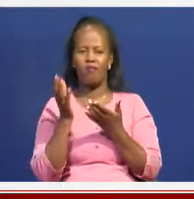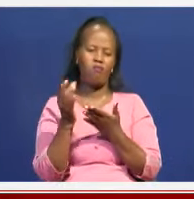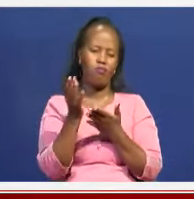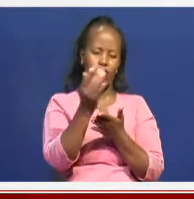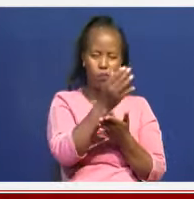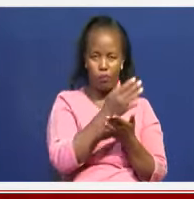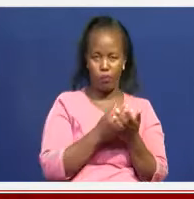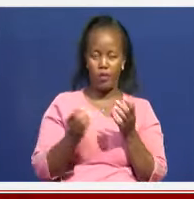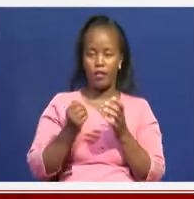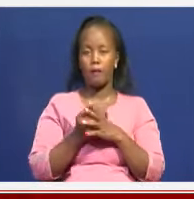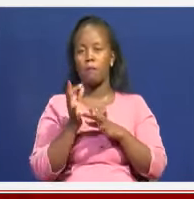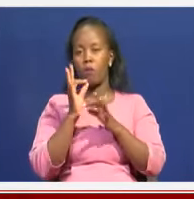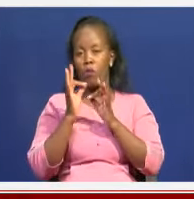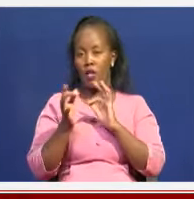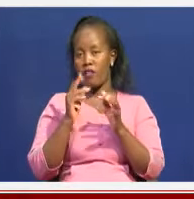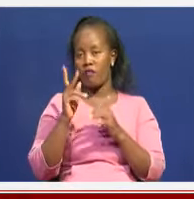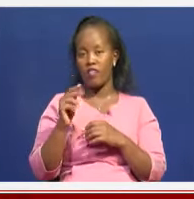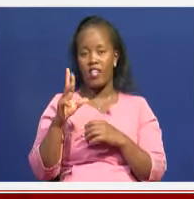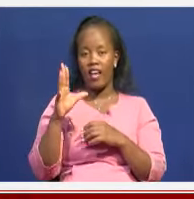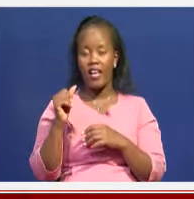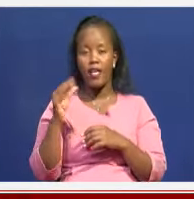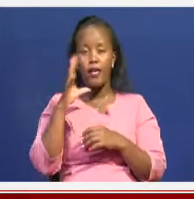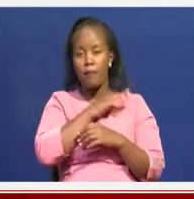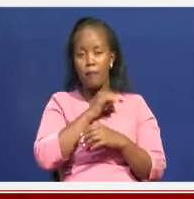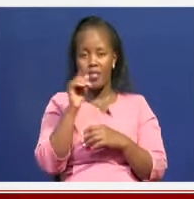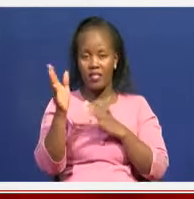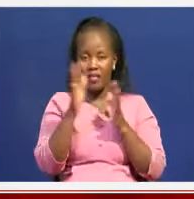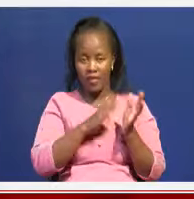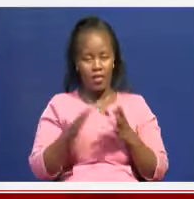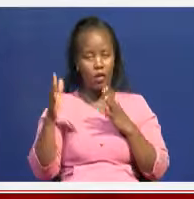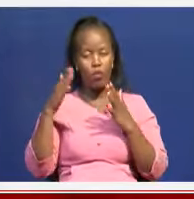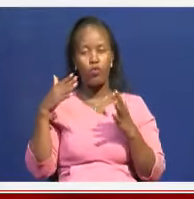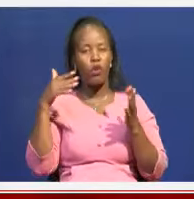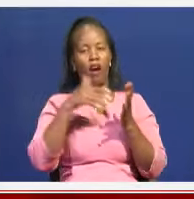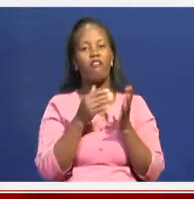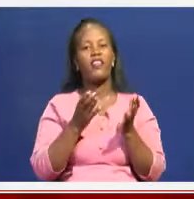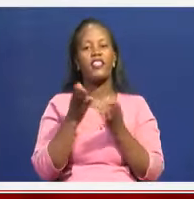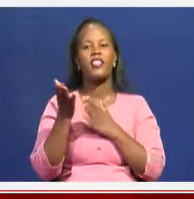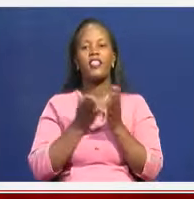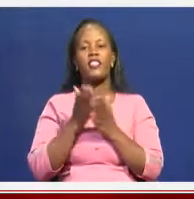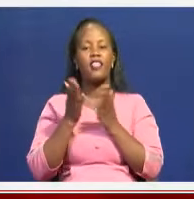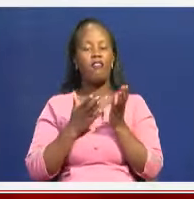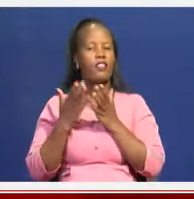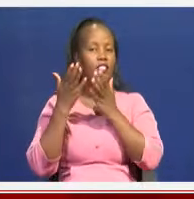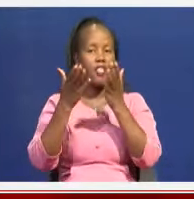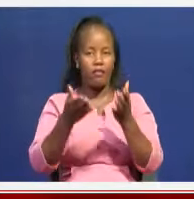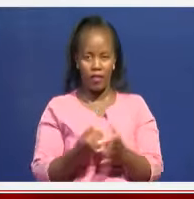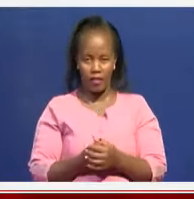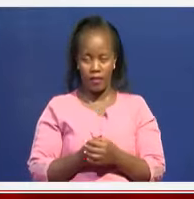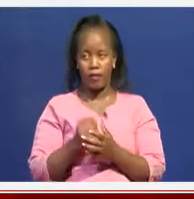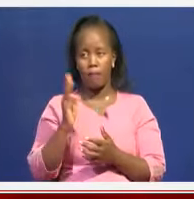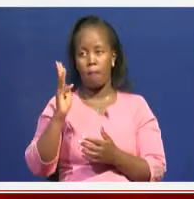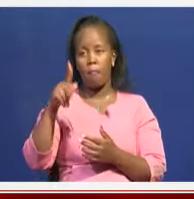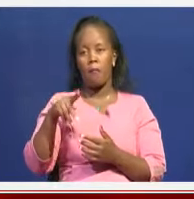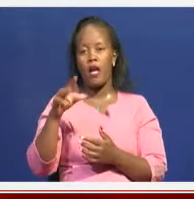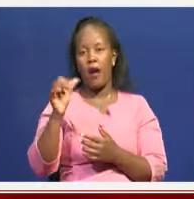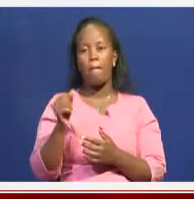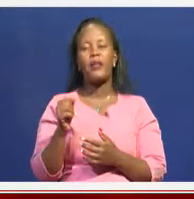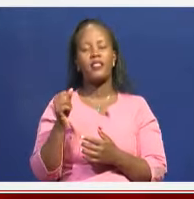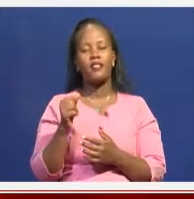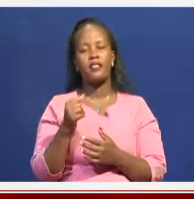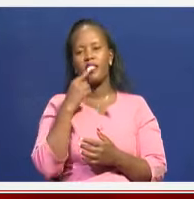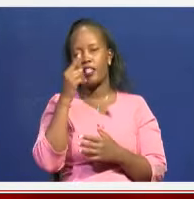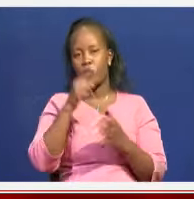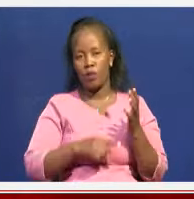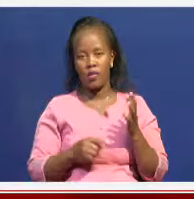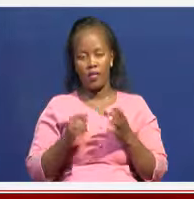the Kenya Revenue Authority is missed, it will affect service delivery. The legislators have welcomed the move by Treasury to